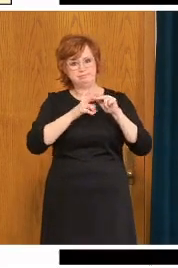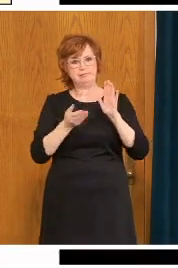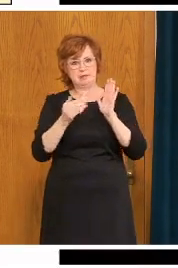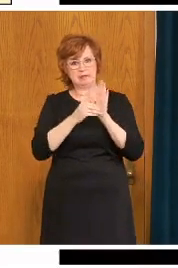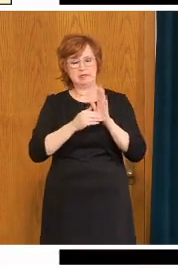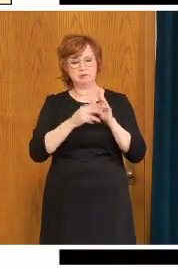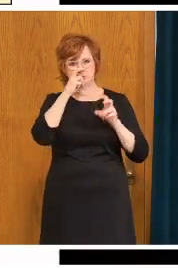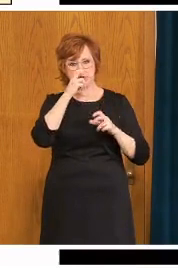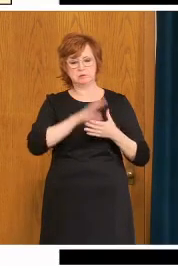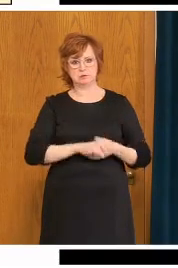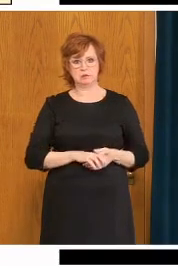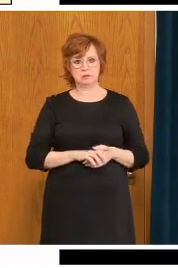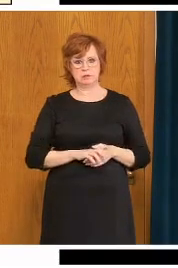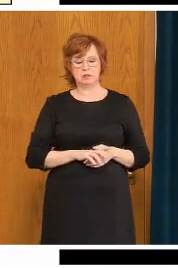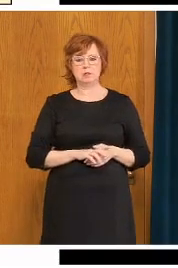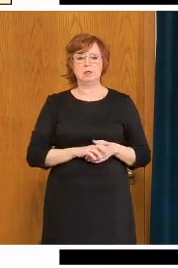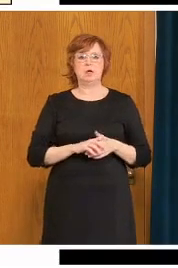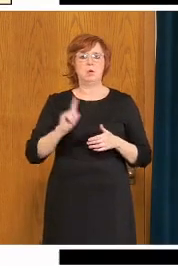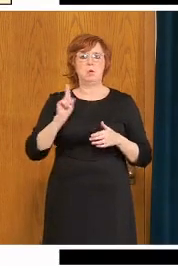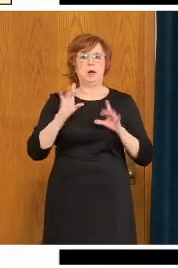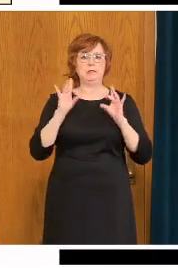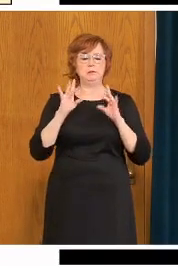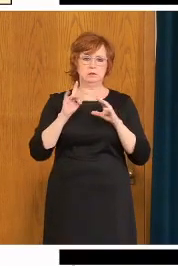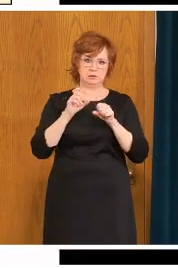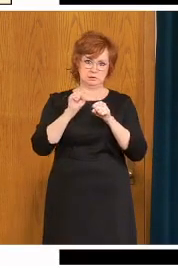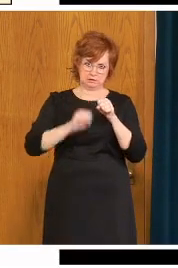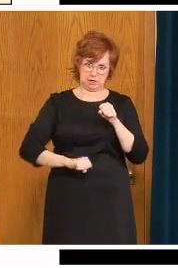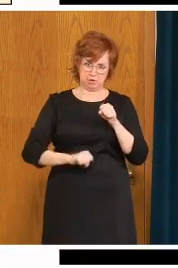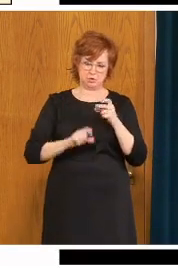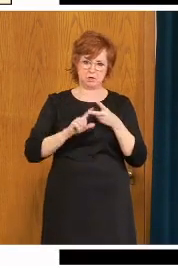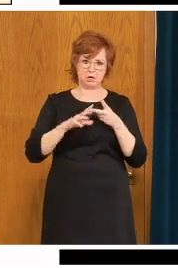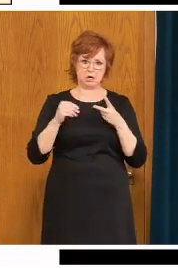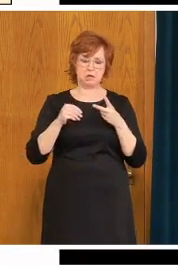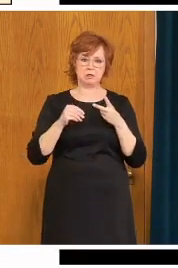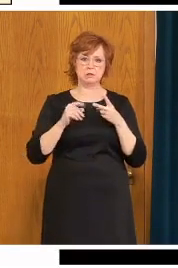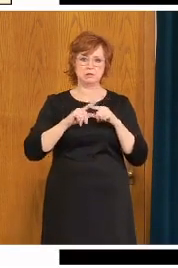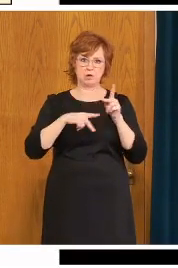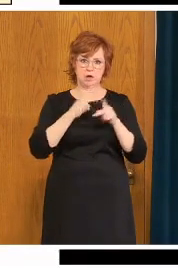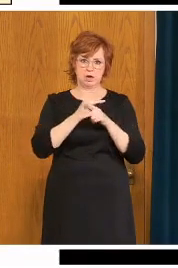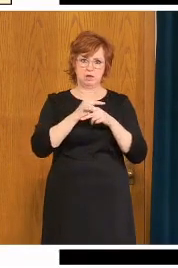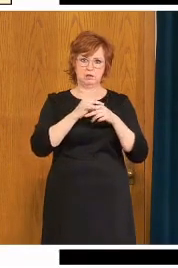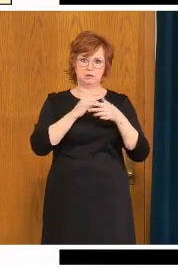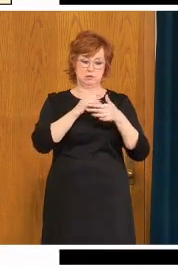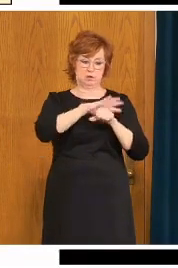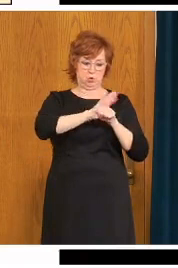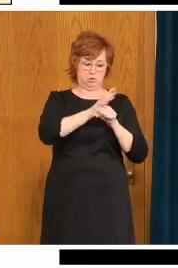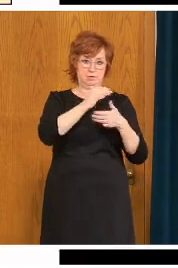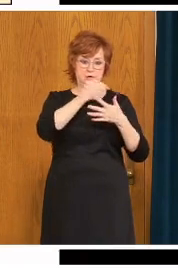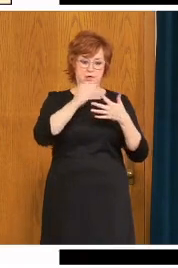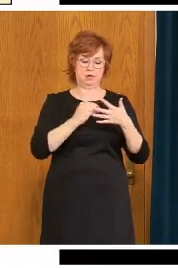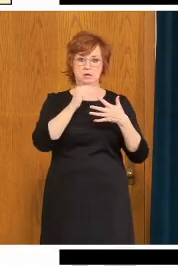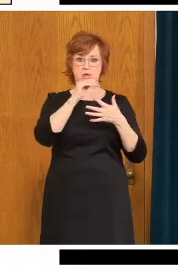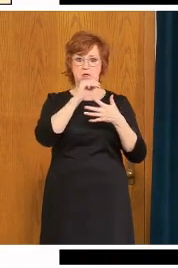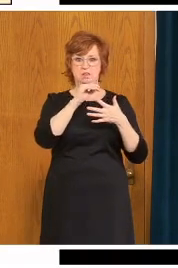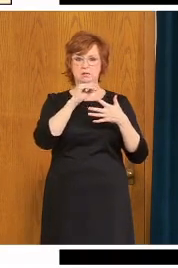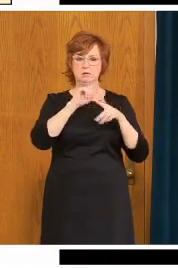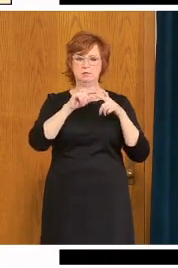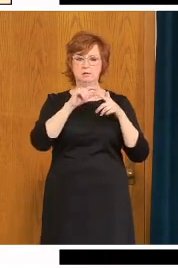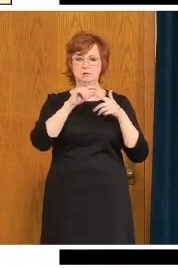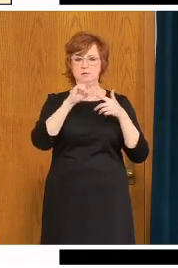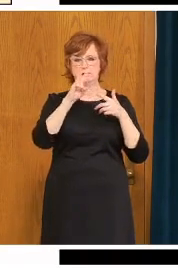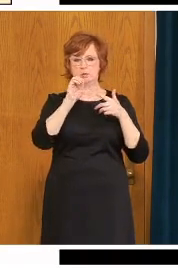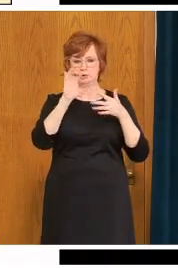we are seeing more proportion rates of concern. And we also have to make sure that testing rates remain high. And they are lower in some areas, and it's important